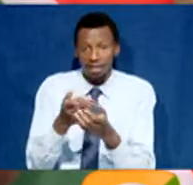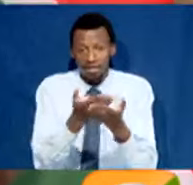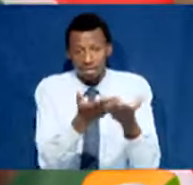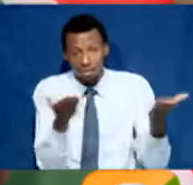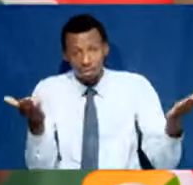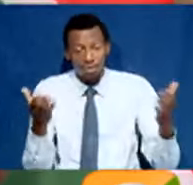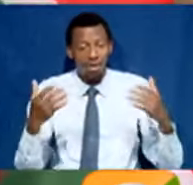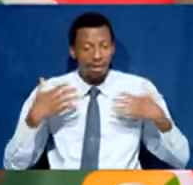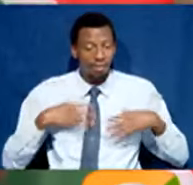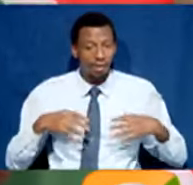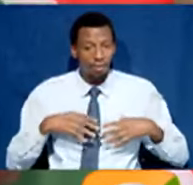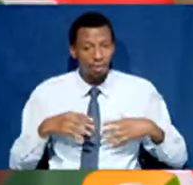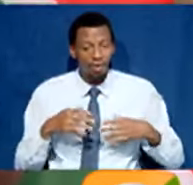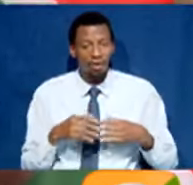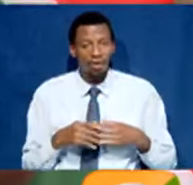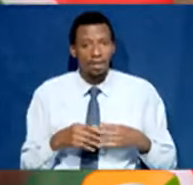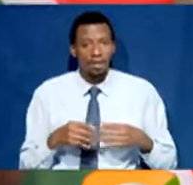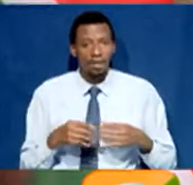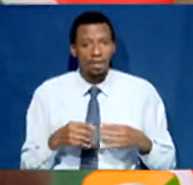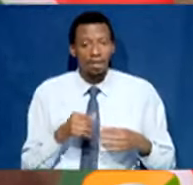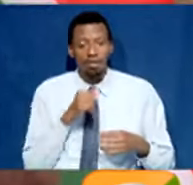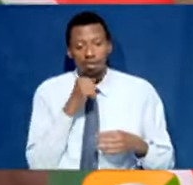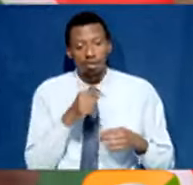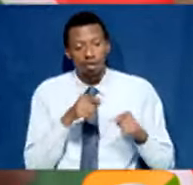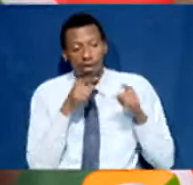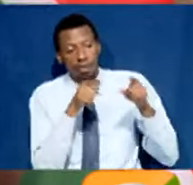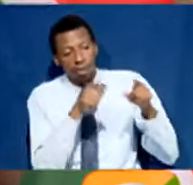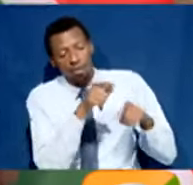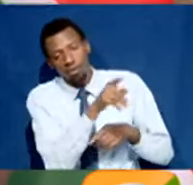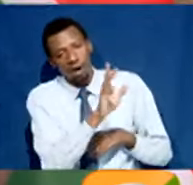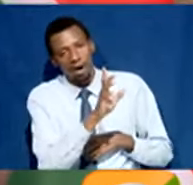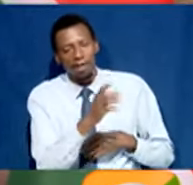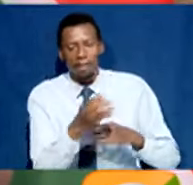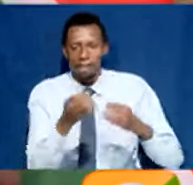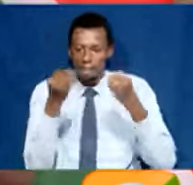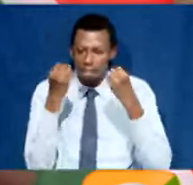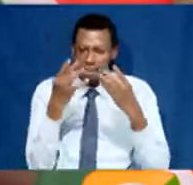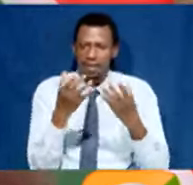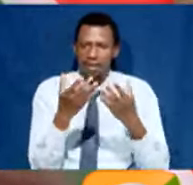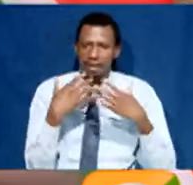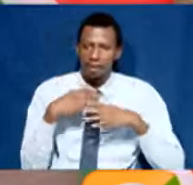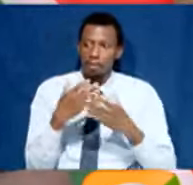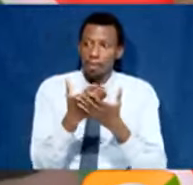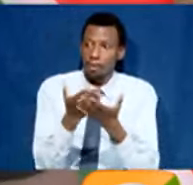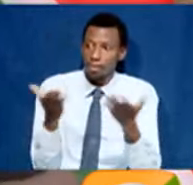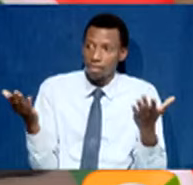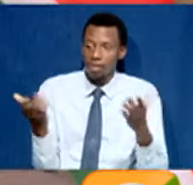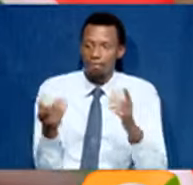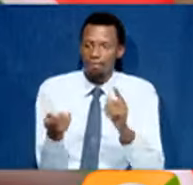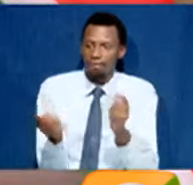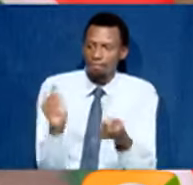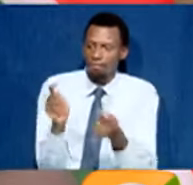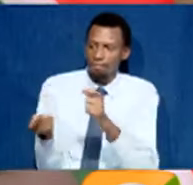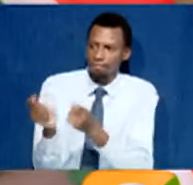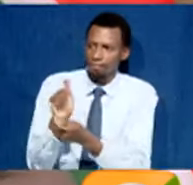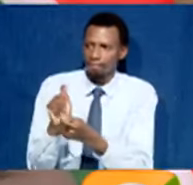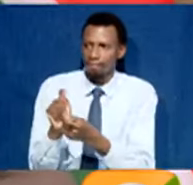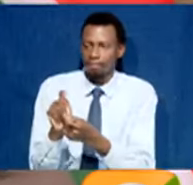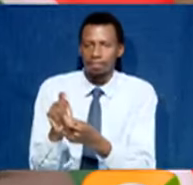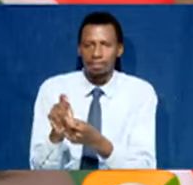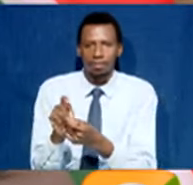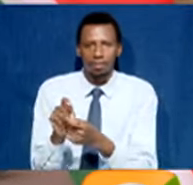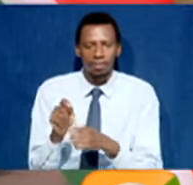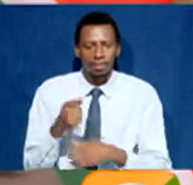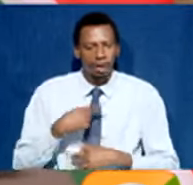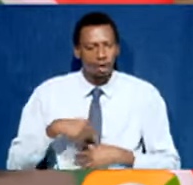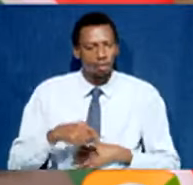people many people, let me not accuse you, many people are spinning it. What are we doing? What are we doing in